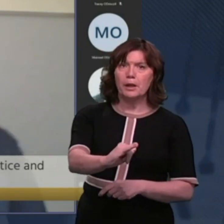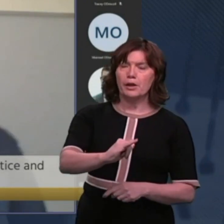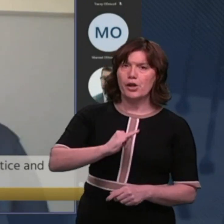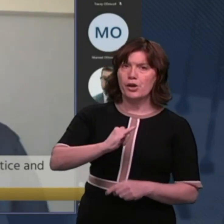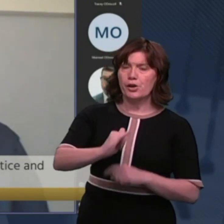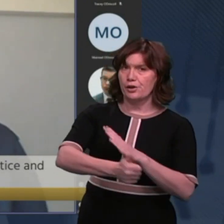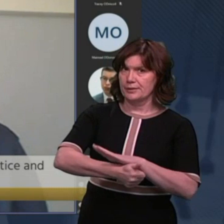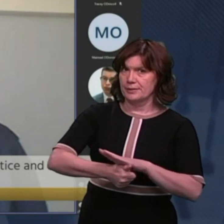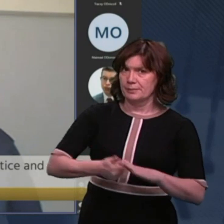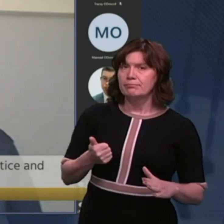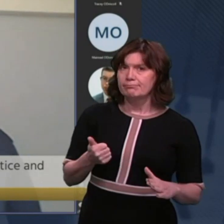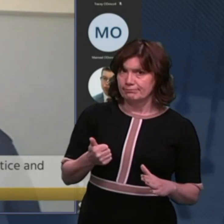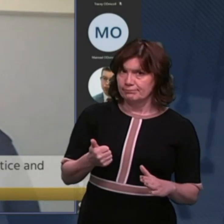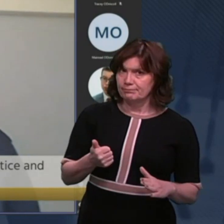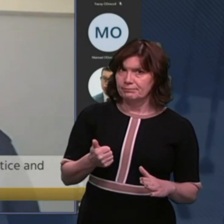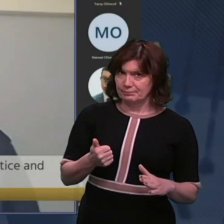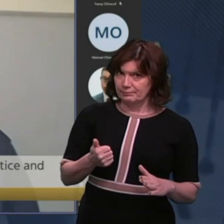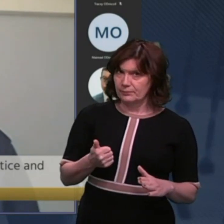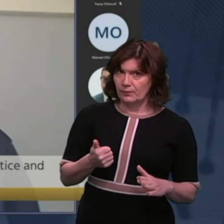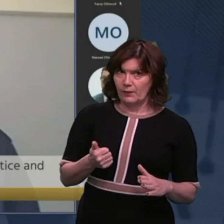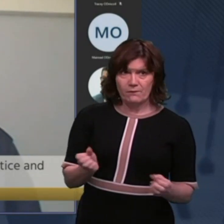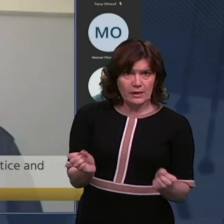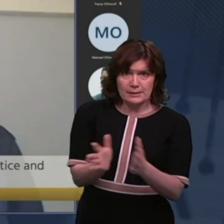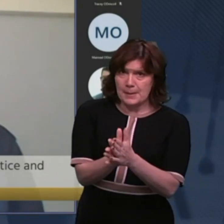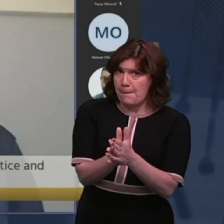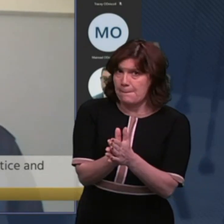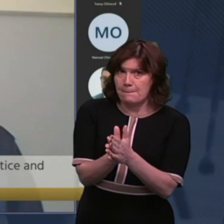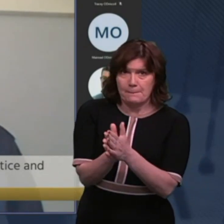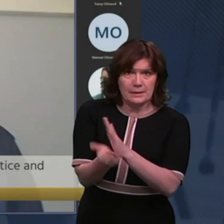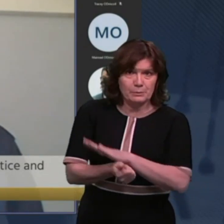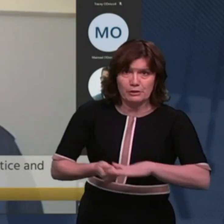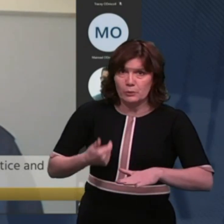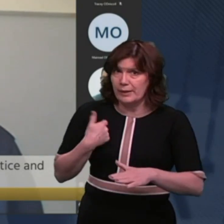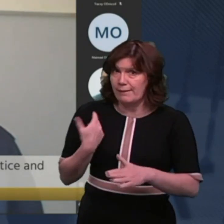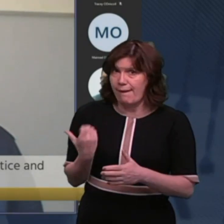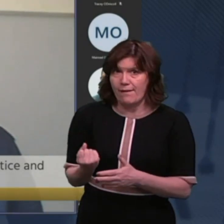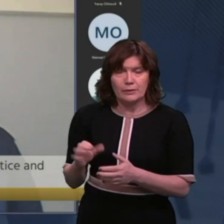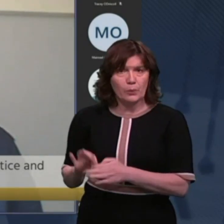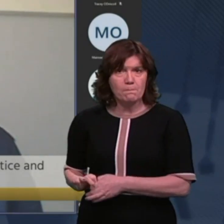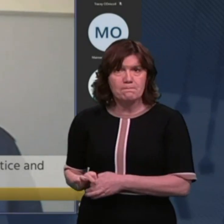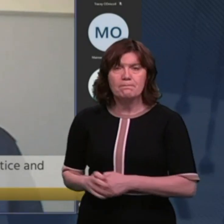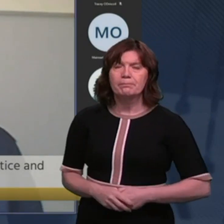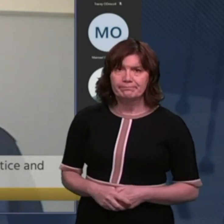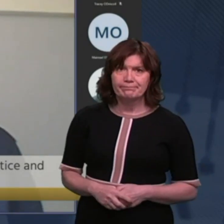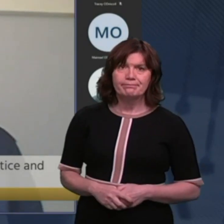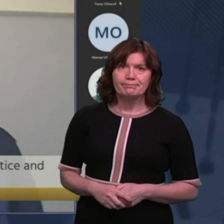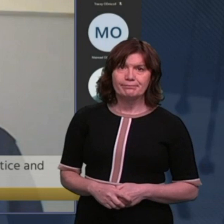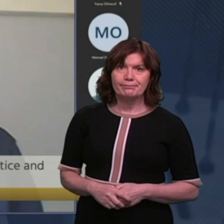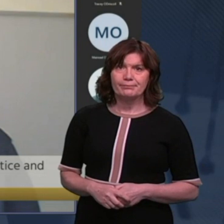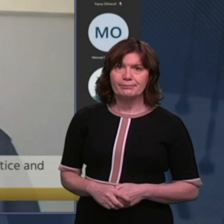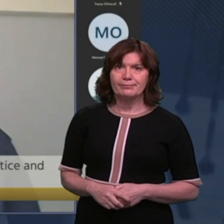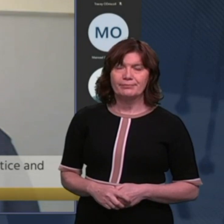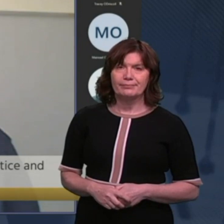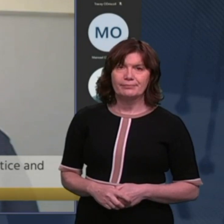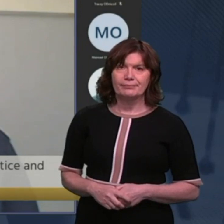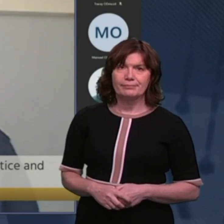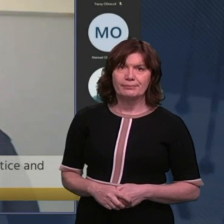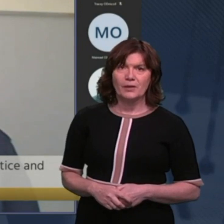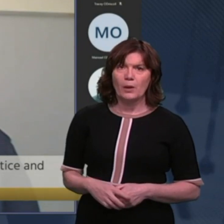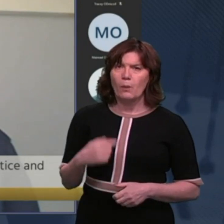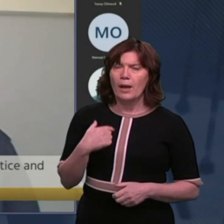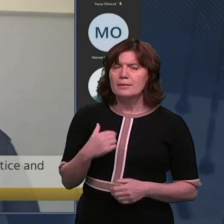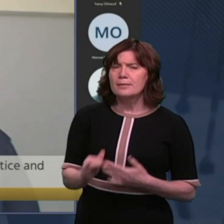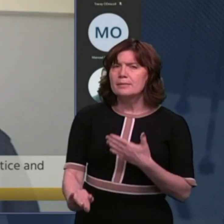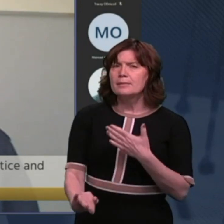they mirrored our experience. And it was, and again, you know, as Neil said, it was a really safe